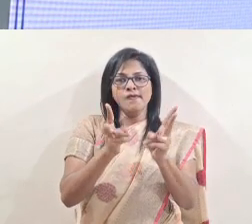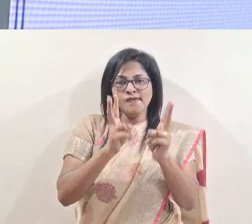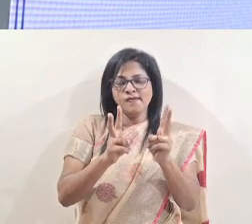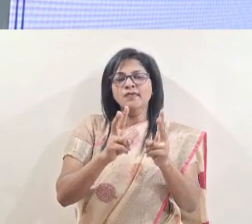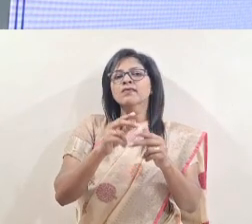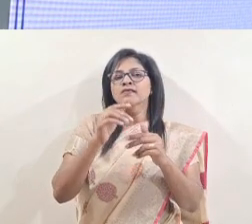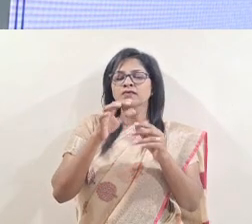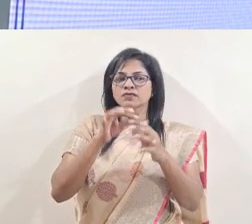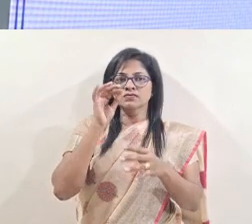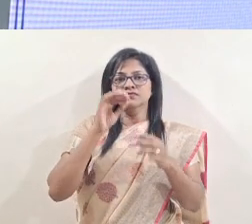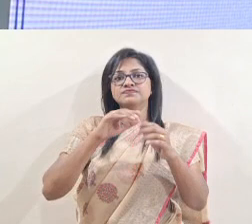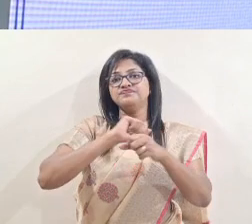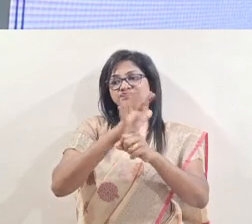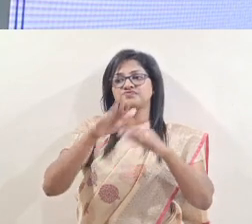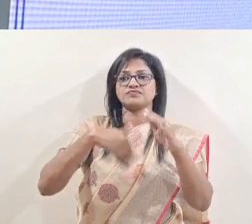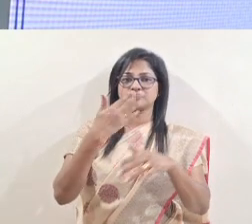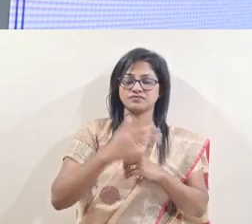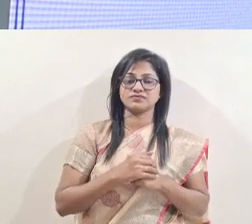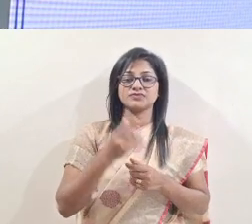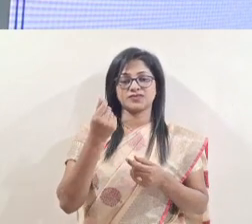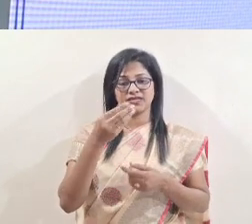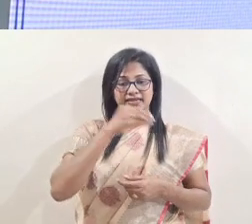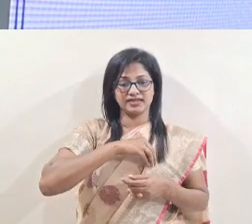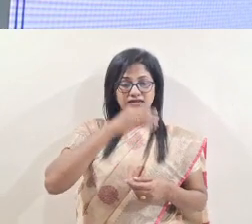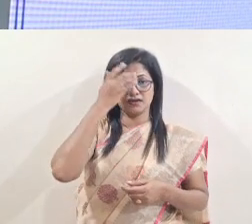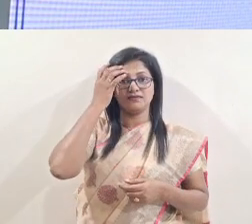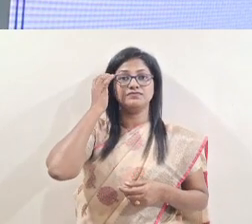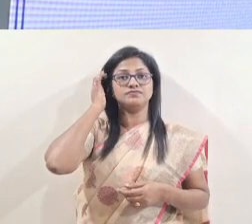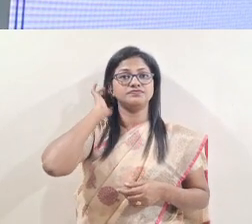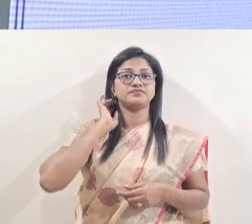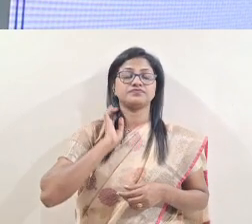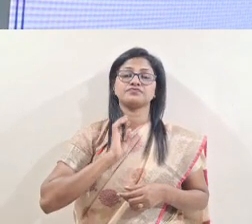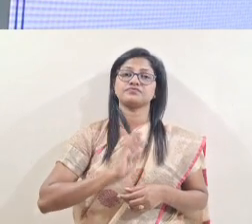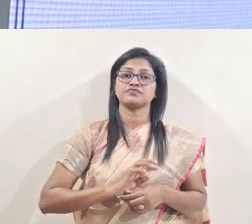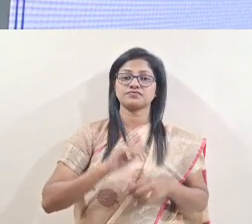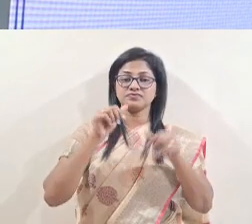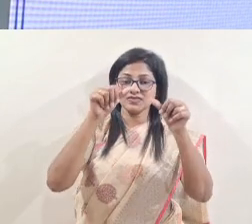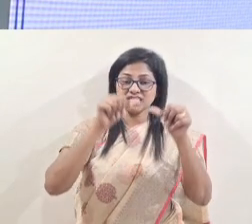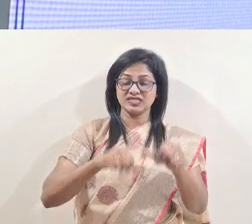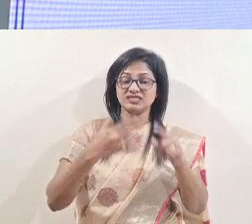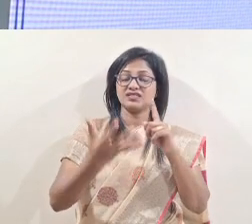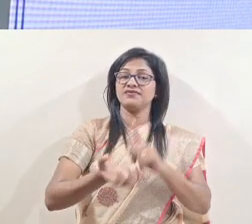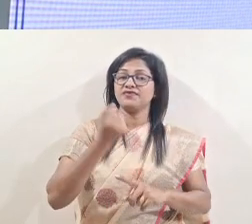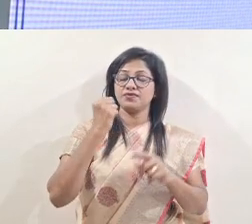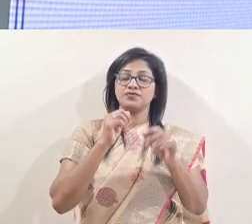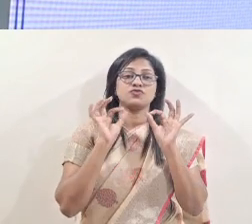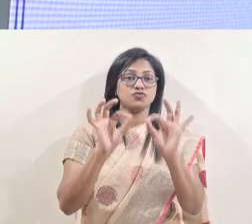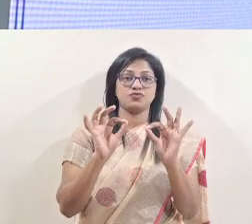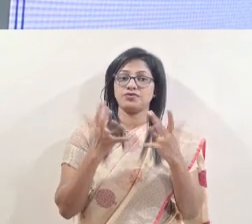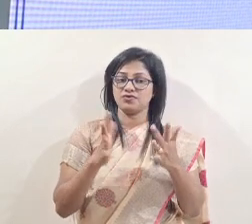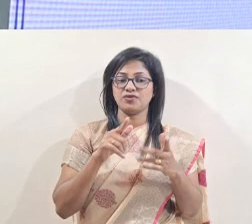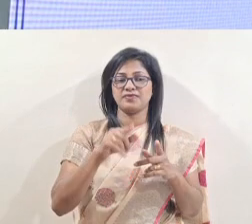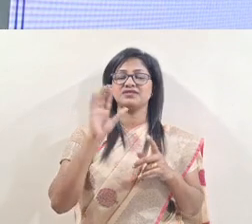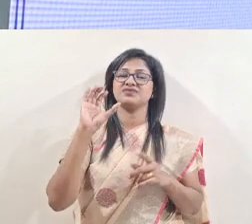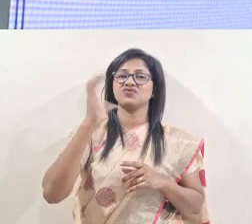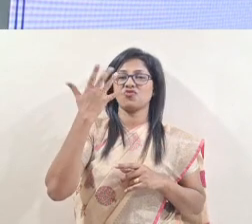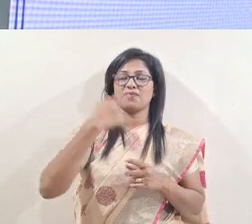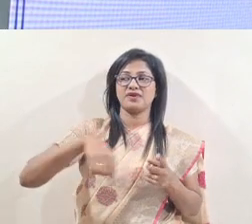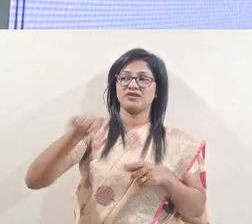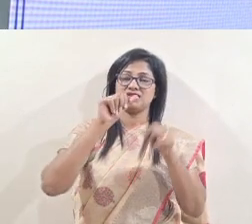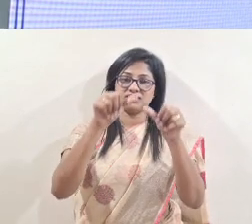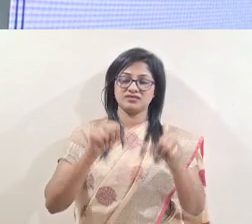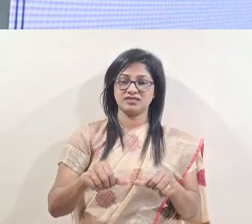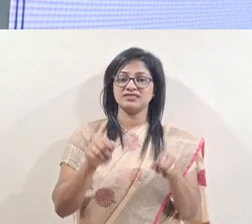too. Income also, we did not find that good result for income, but these are very common results that we found, that such